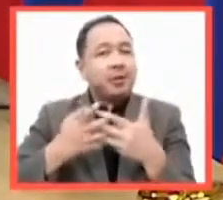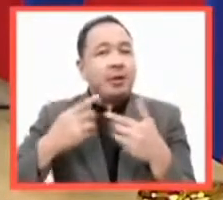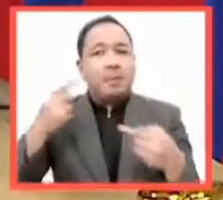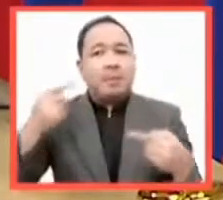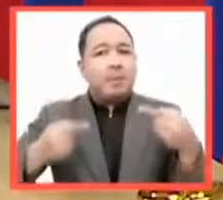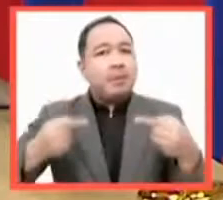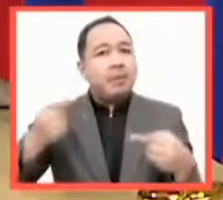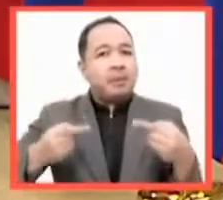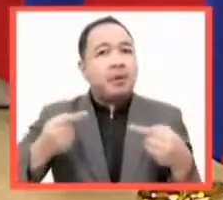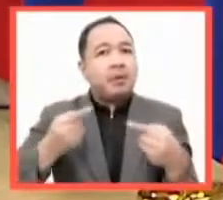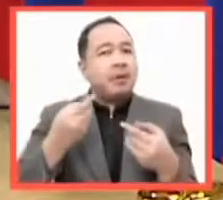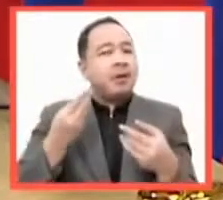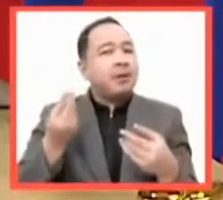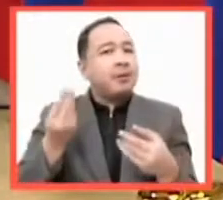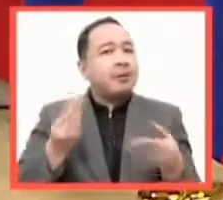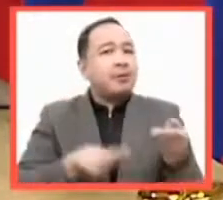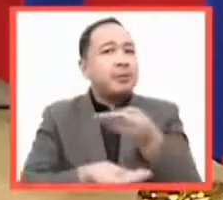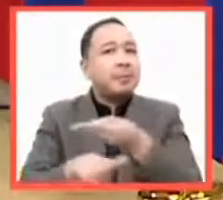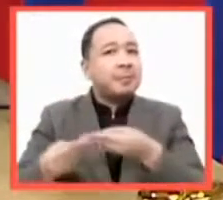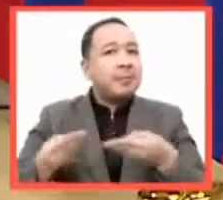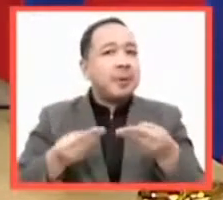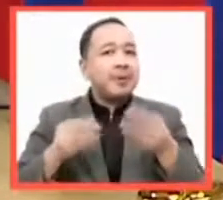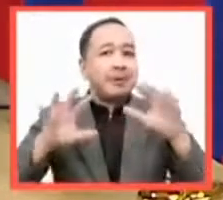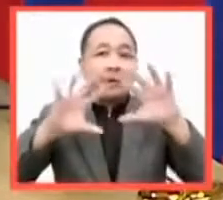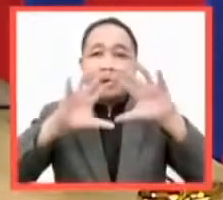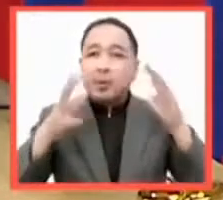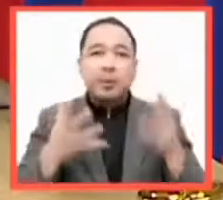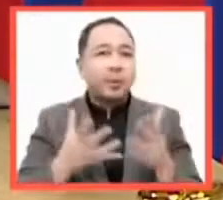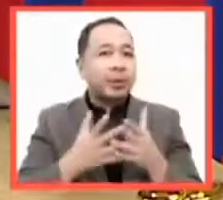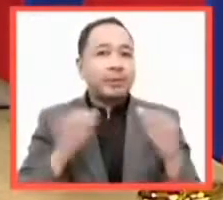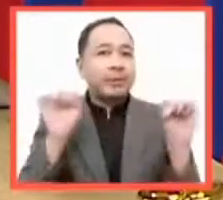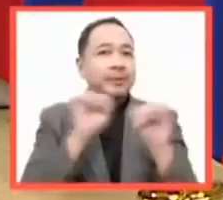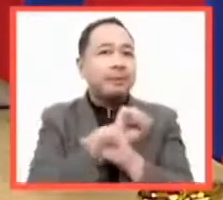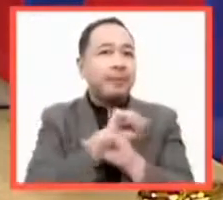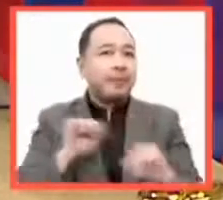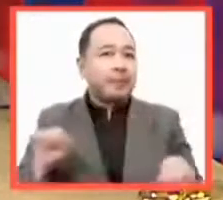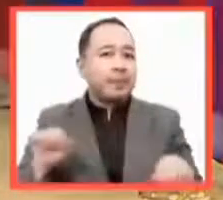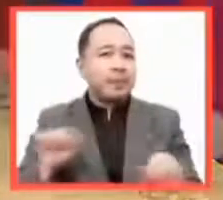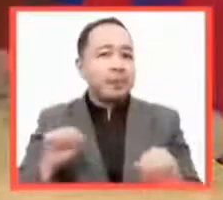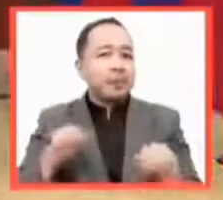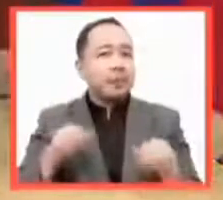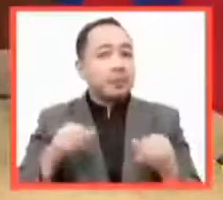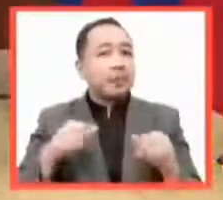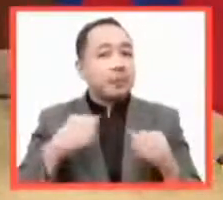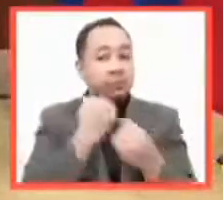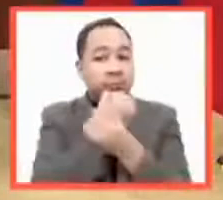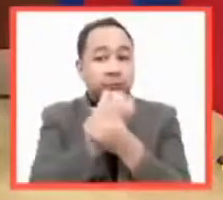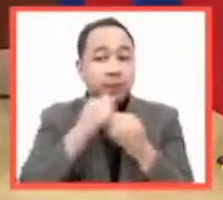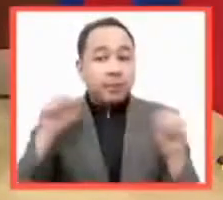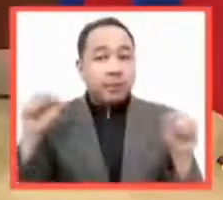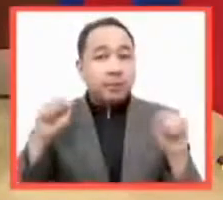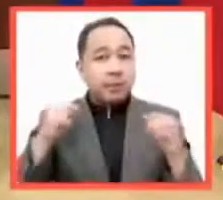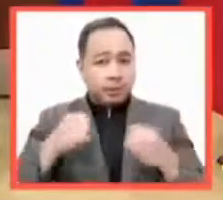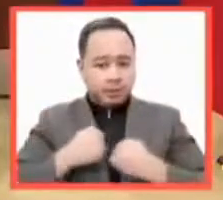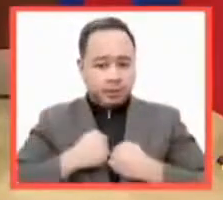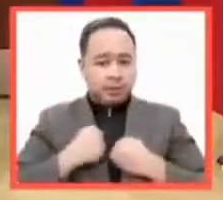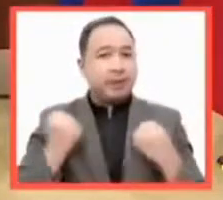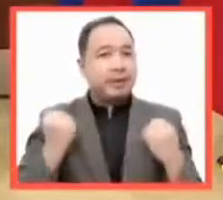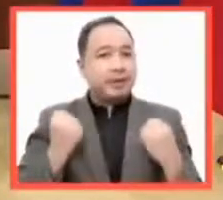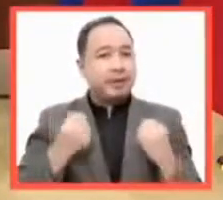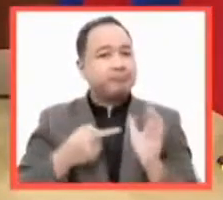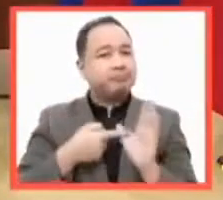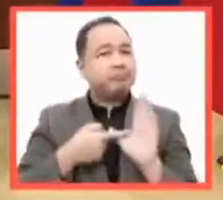no longer reflects the political and economic realities of the world. Democracy and